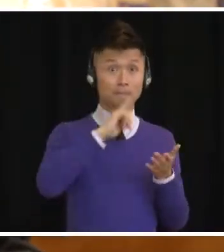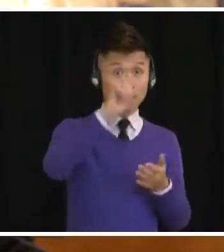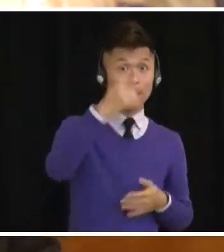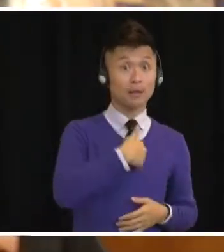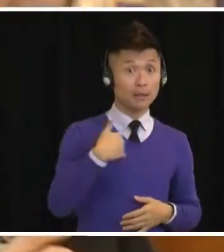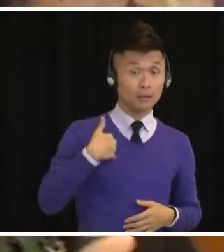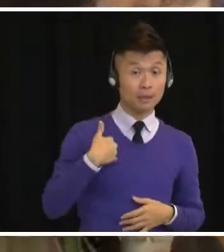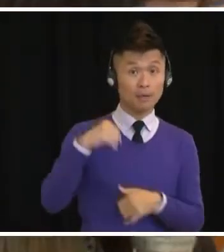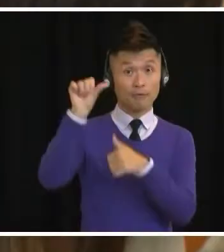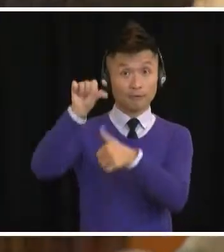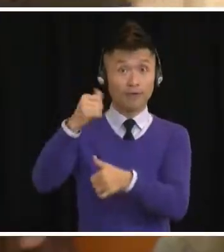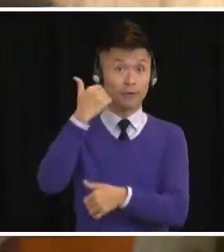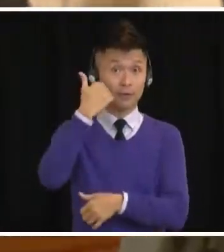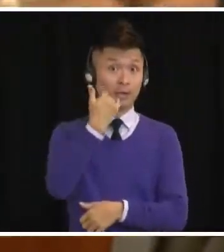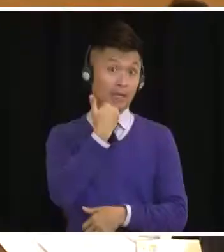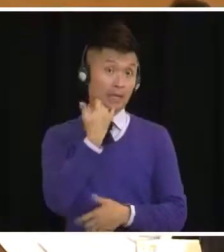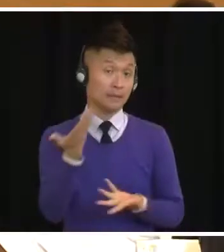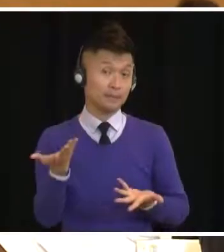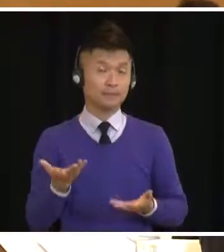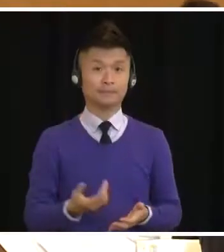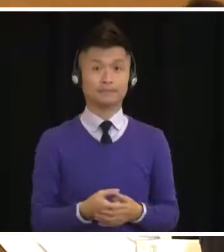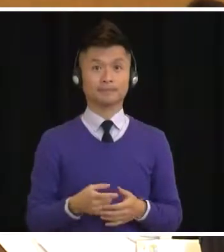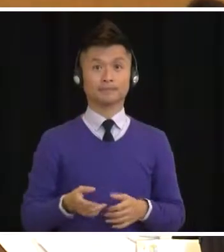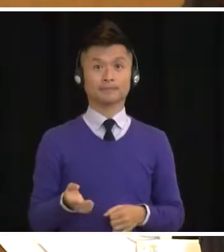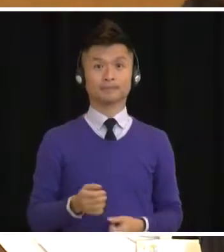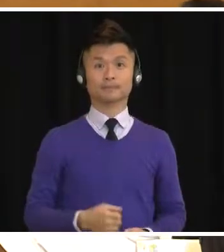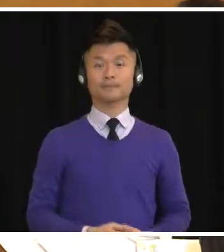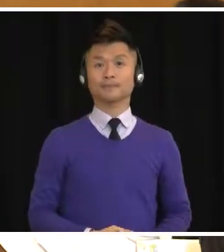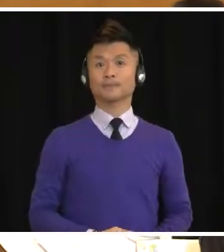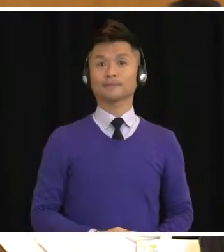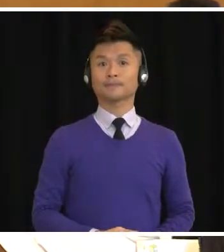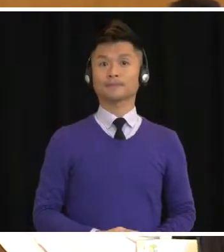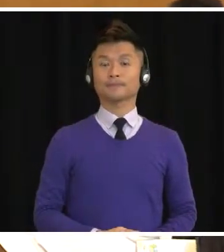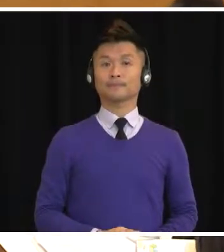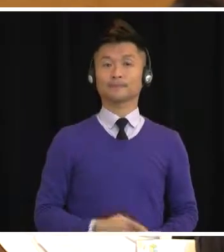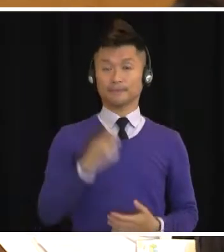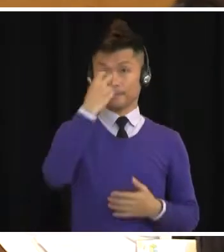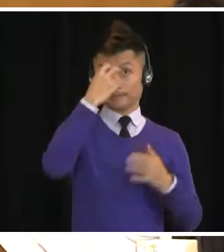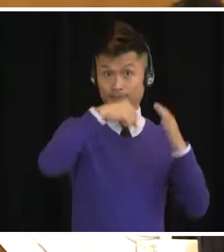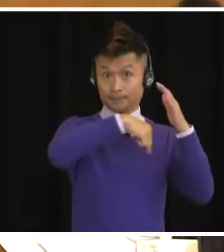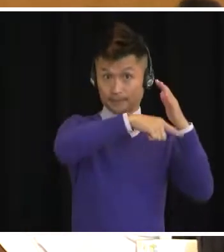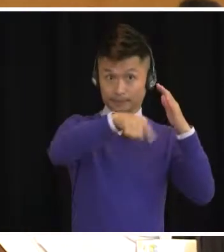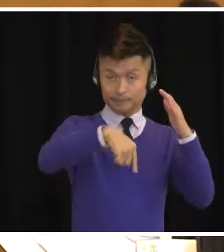Okay, so please provide more detailed information